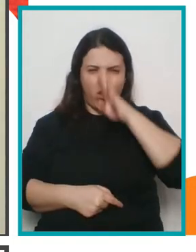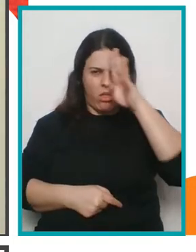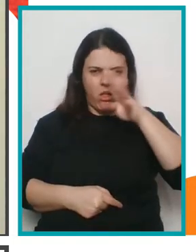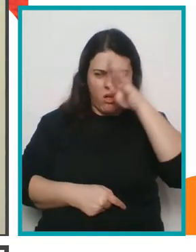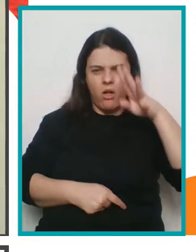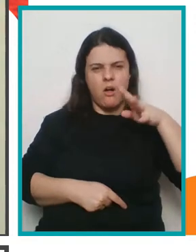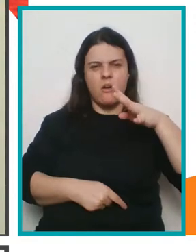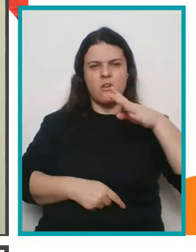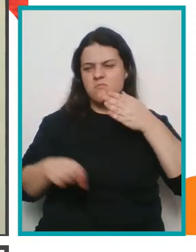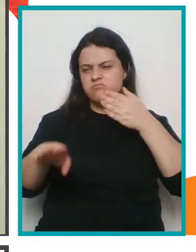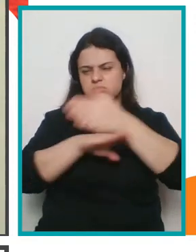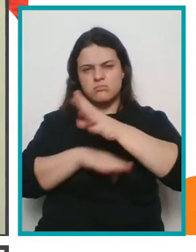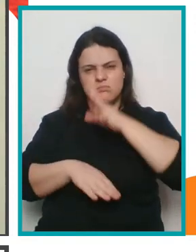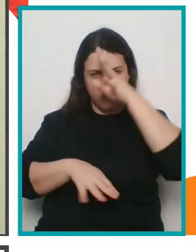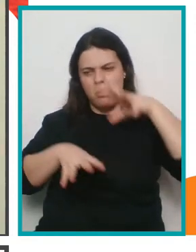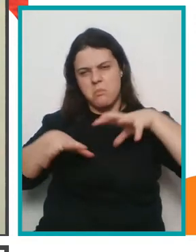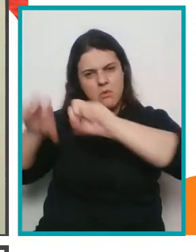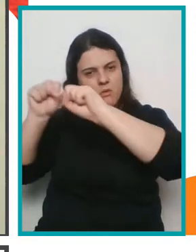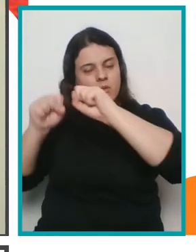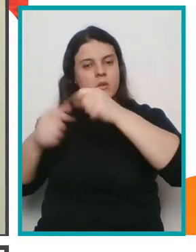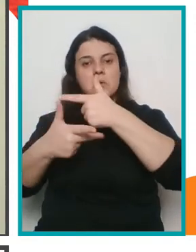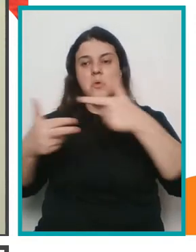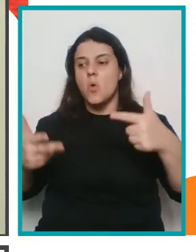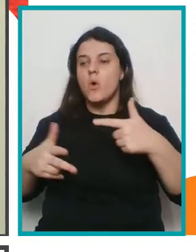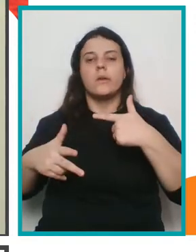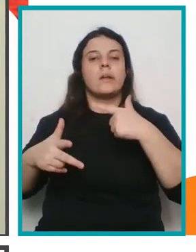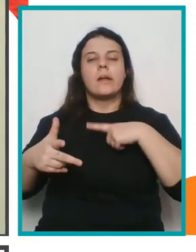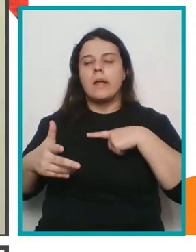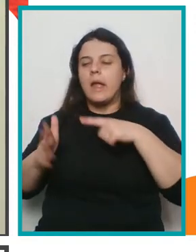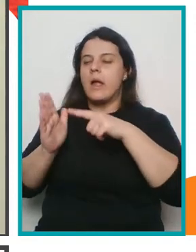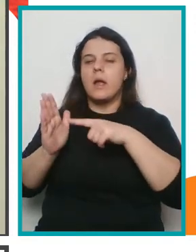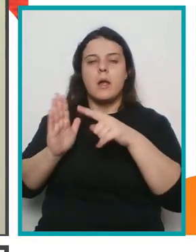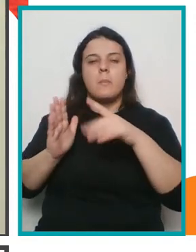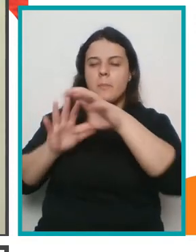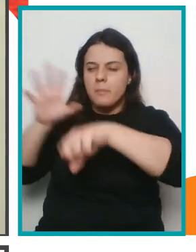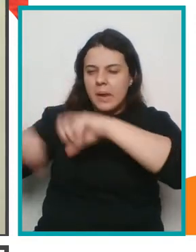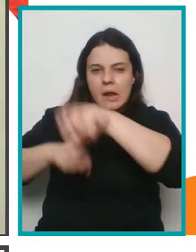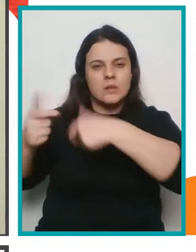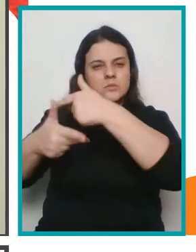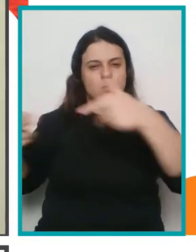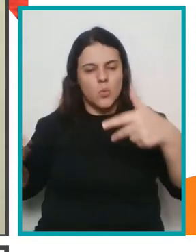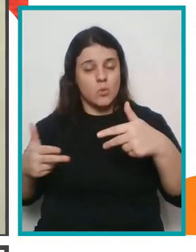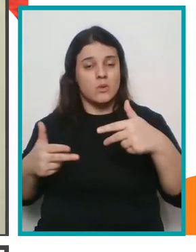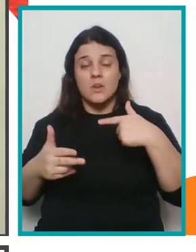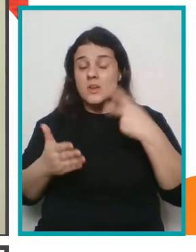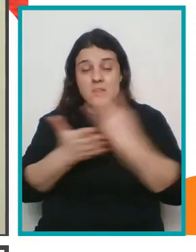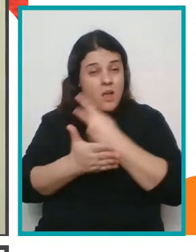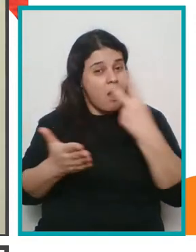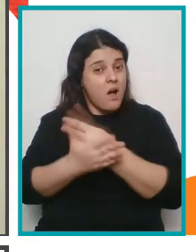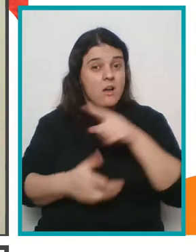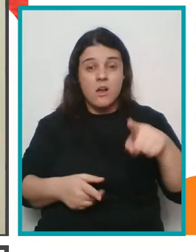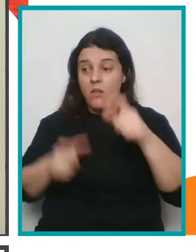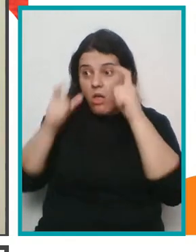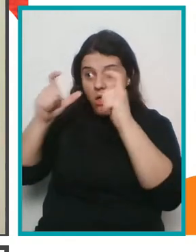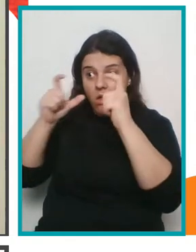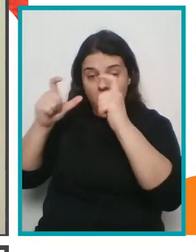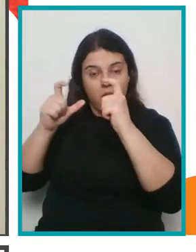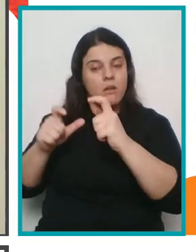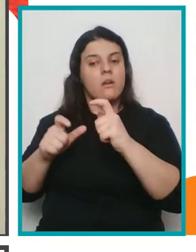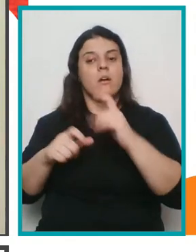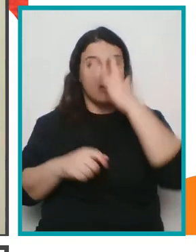to understand that the planet and people's lives are far more important than the